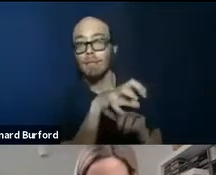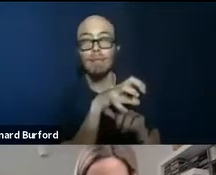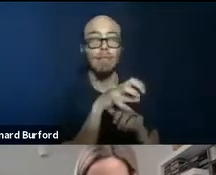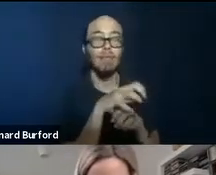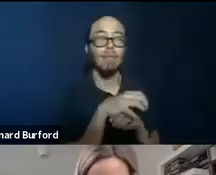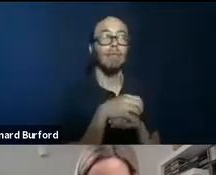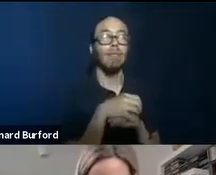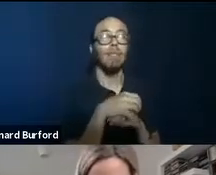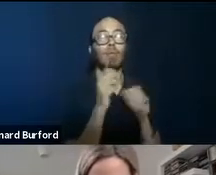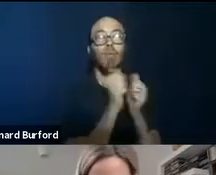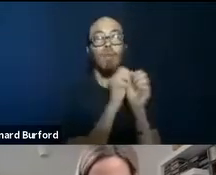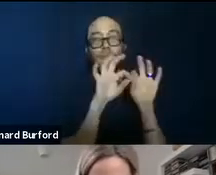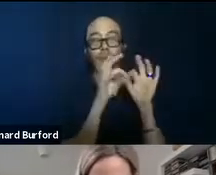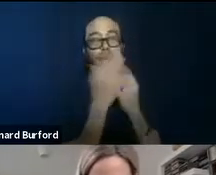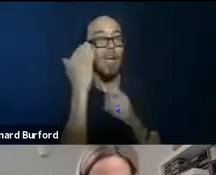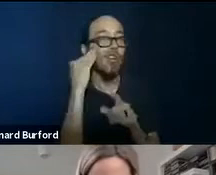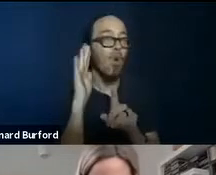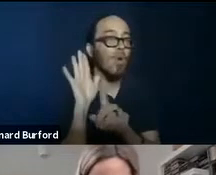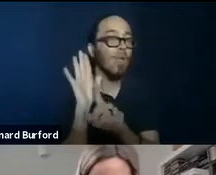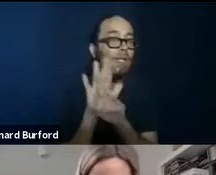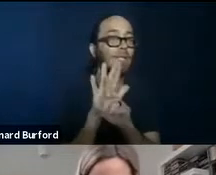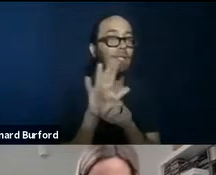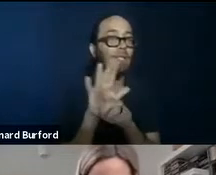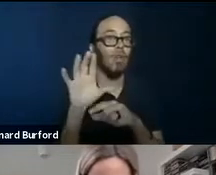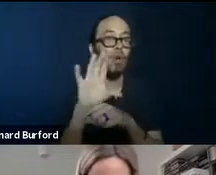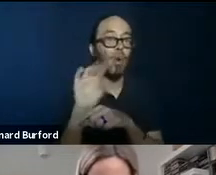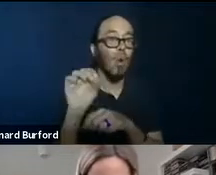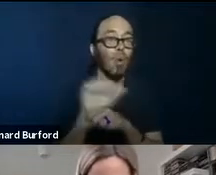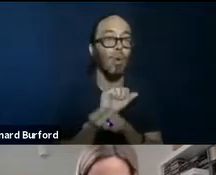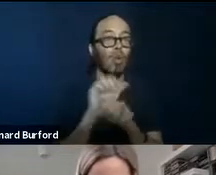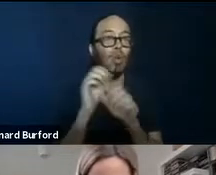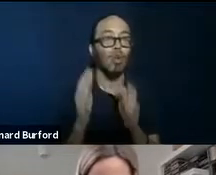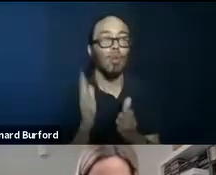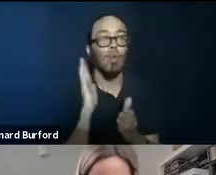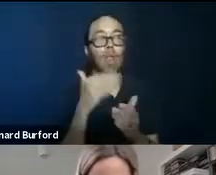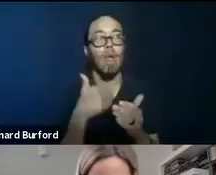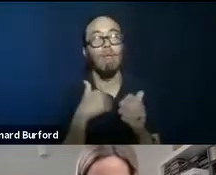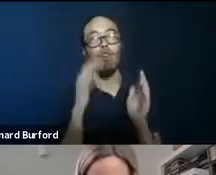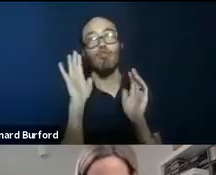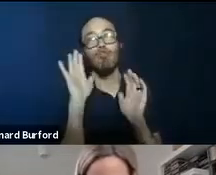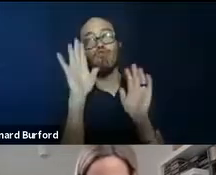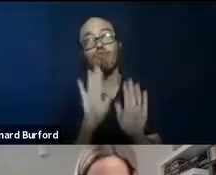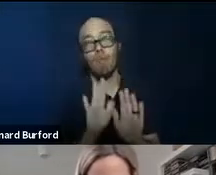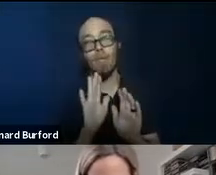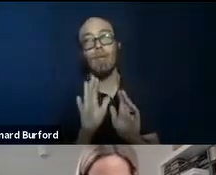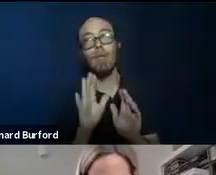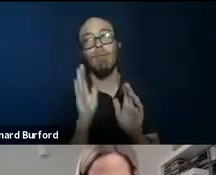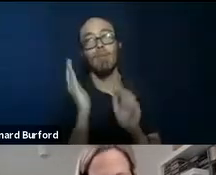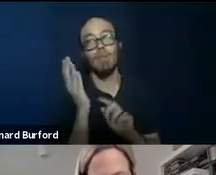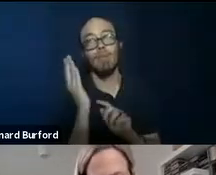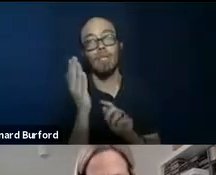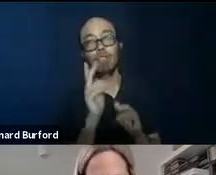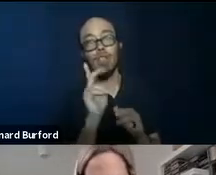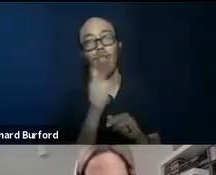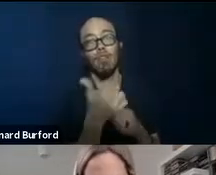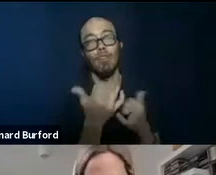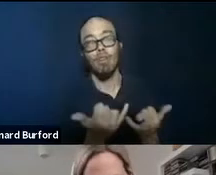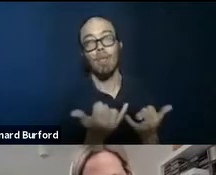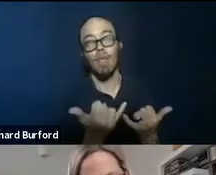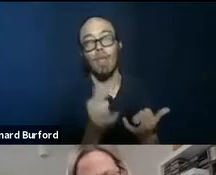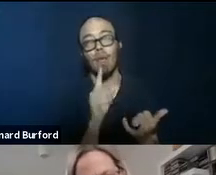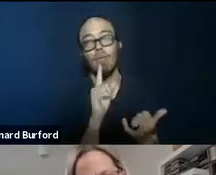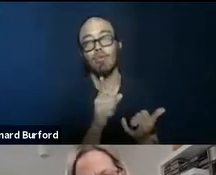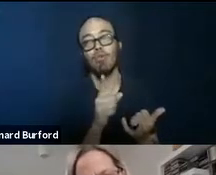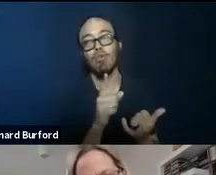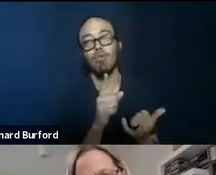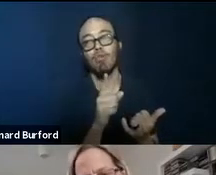know that Alan's colleague, Kim Beer, will have an excellent presentation for you later today, as I'm sure everyone